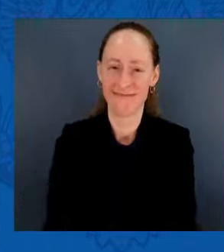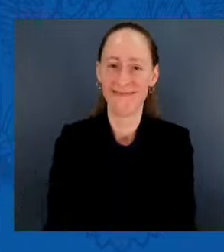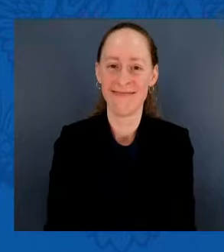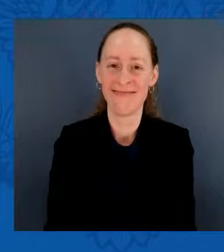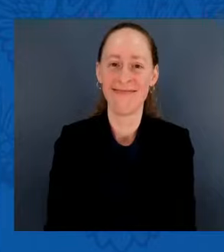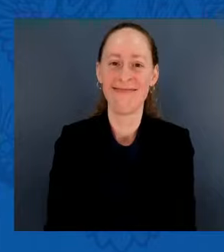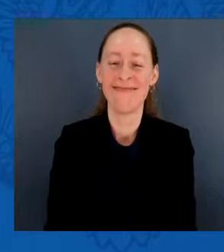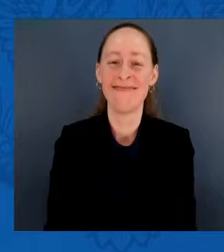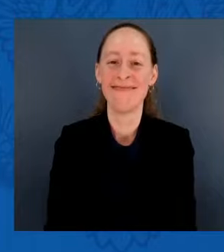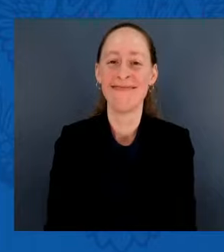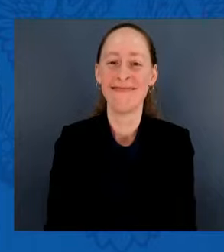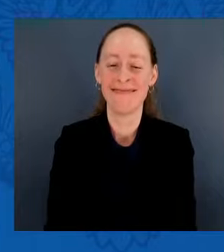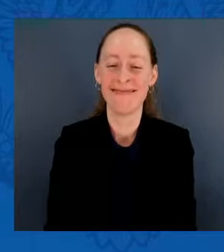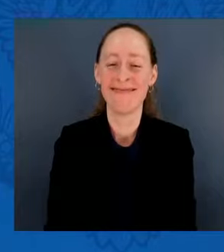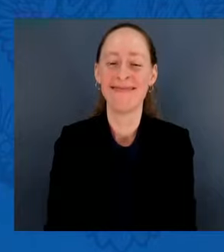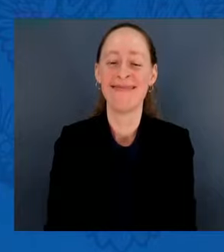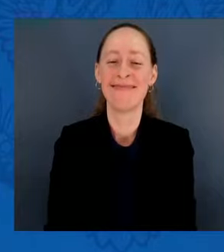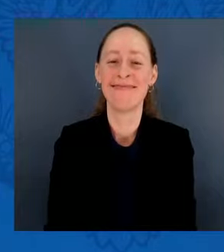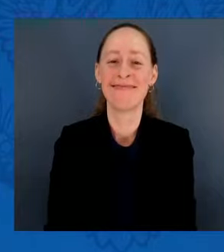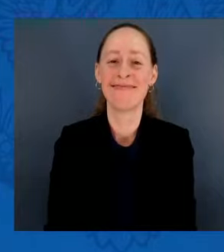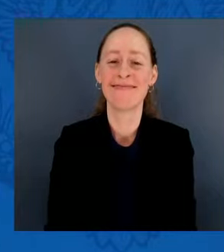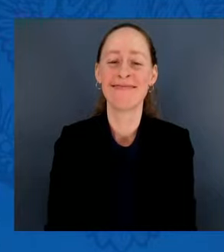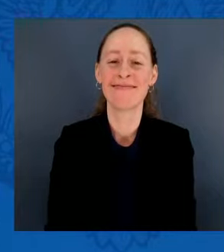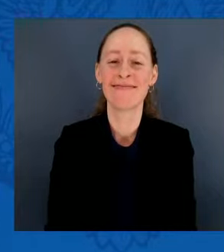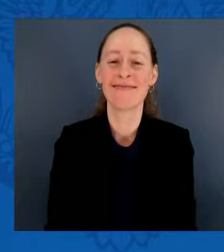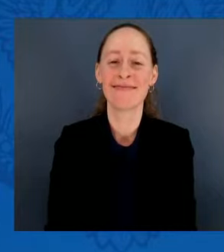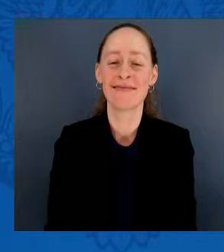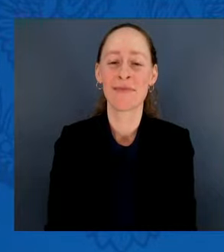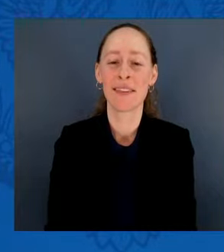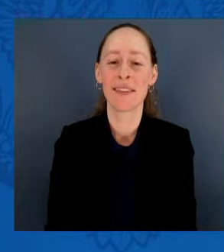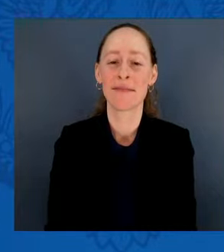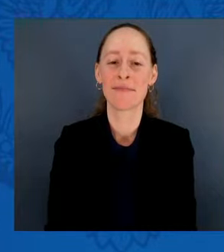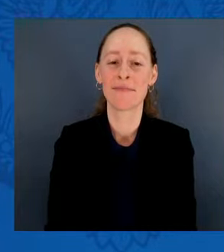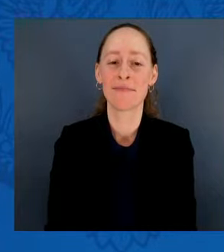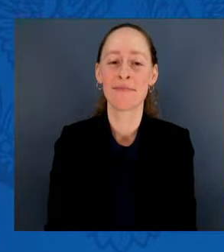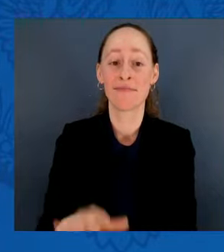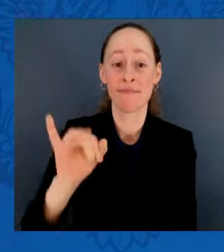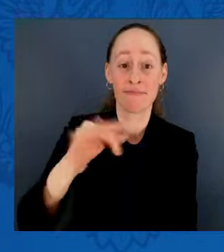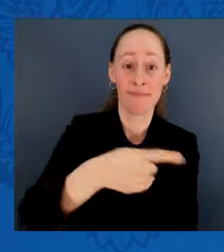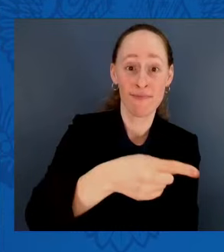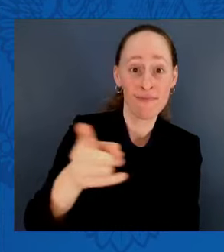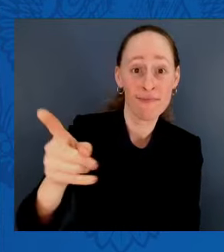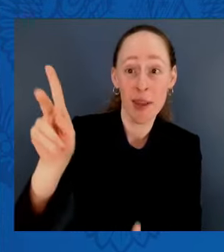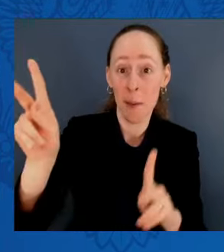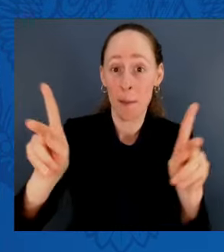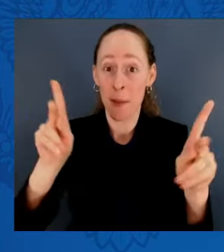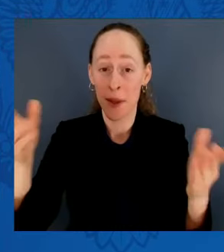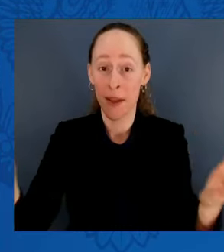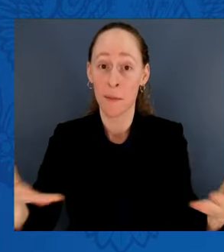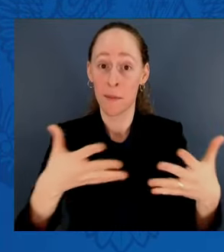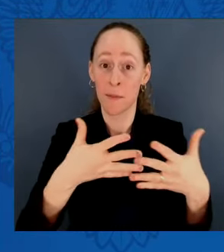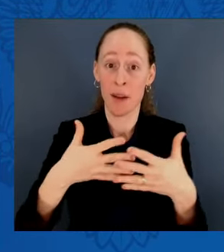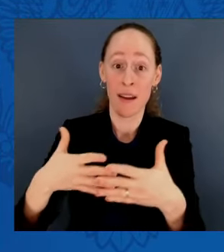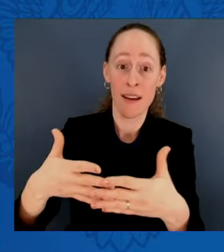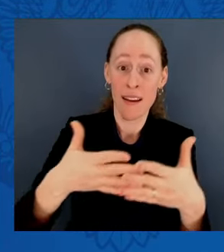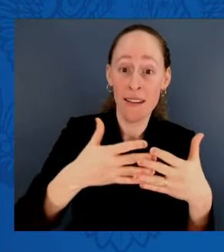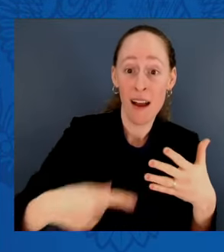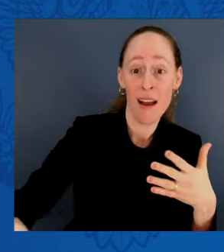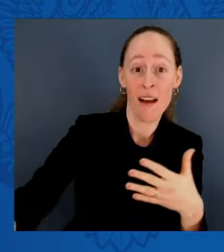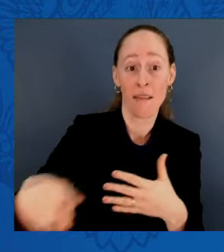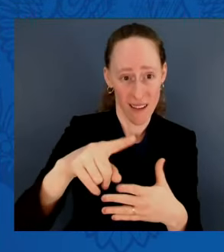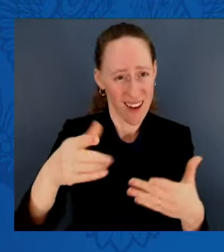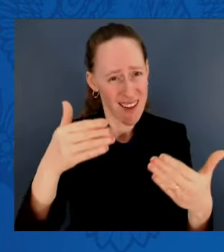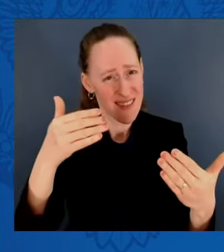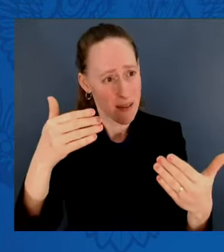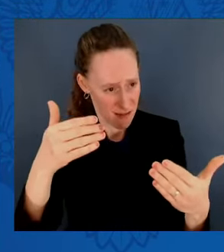If you, the American people, send me a Congress that supports the right to choose, I promise you, I'll restore Roe v. Wade as the law